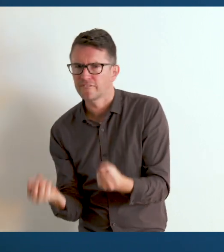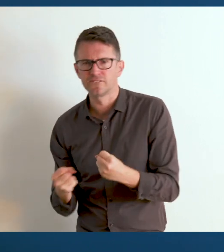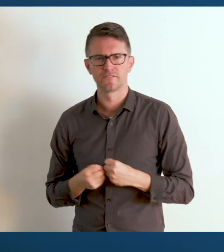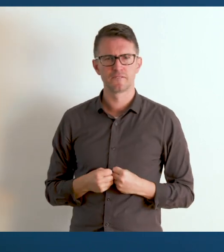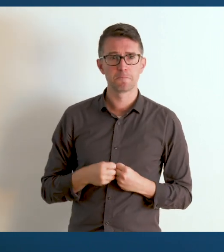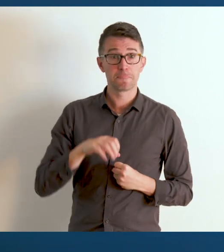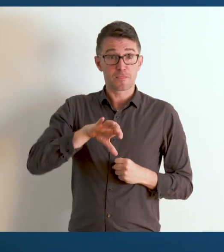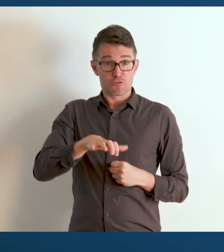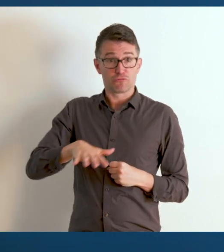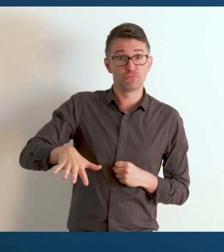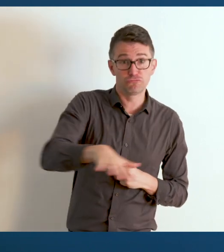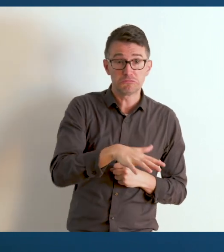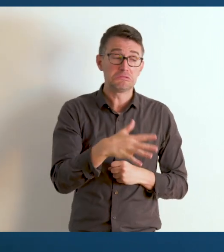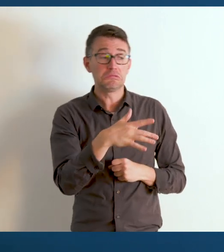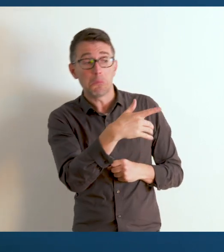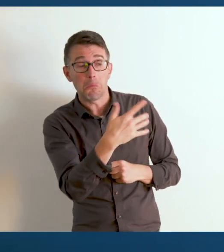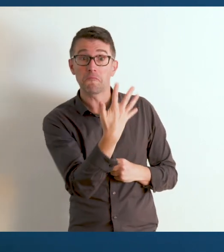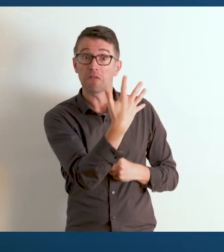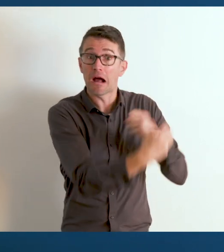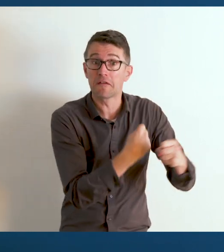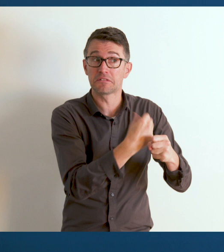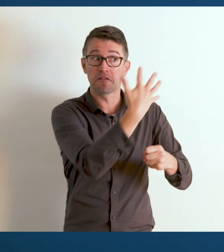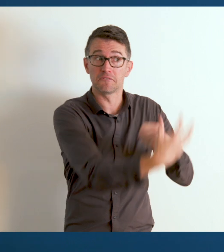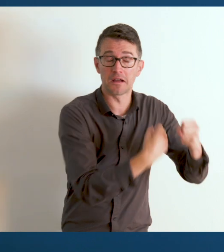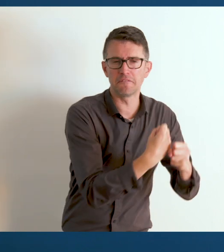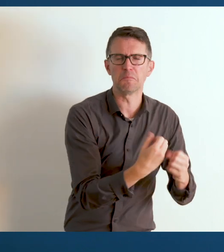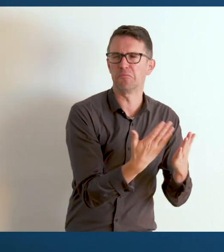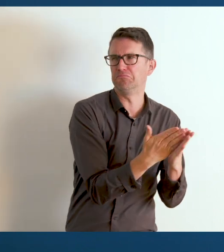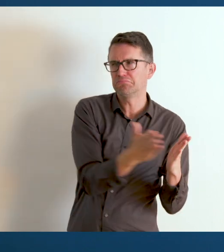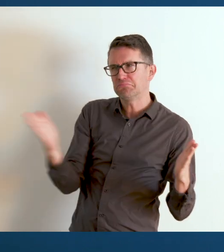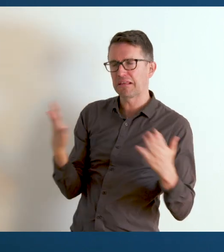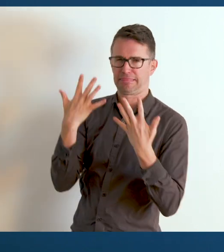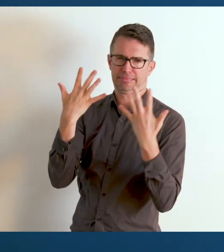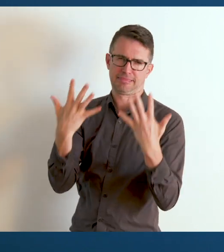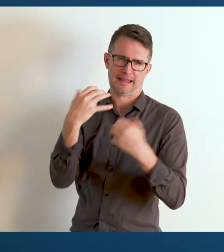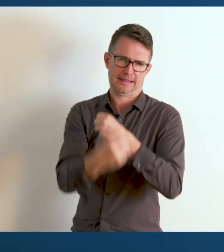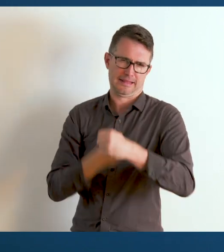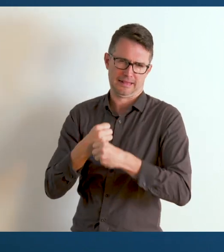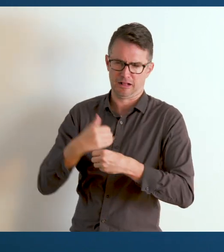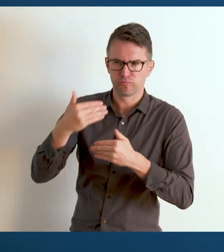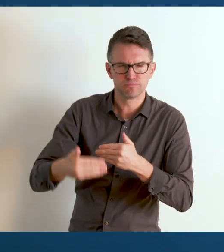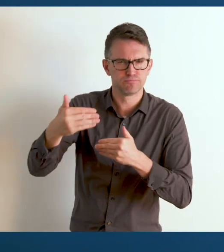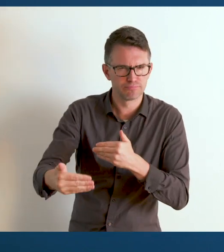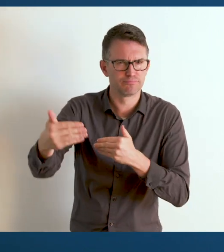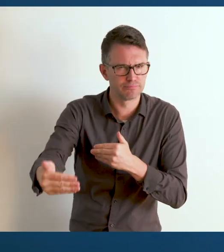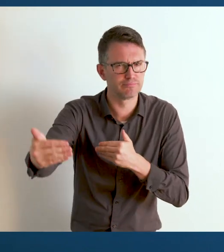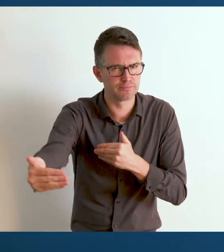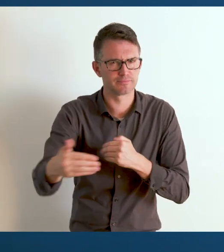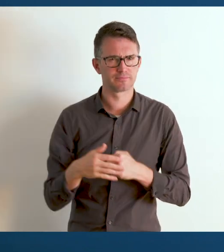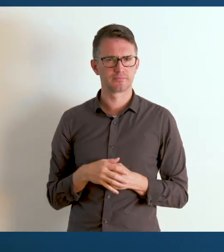years, countries collect census data. Sometimes every 5 years, but generally every 10 years. They